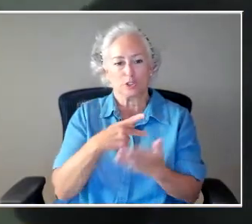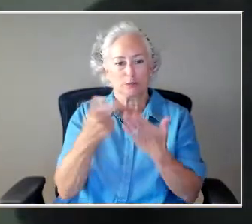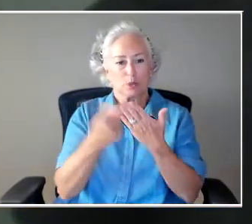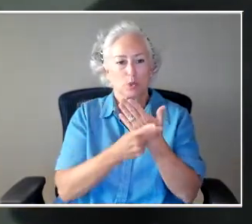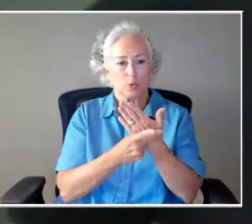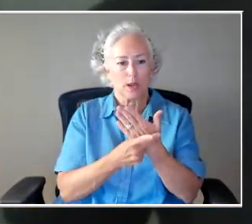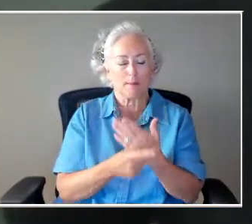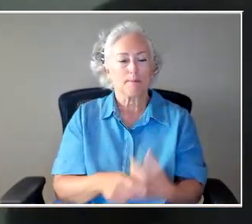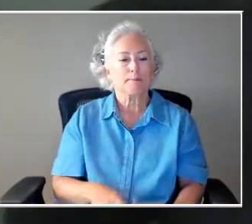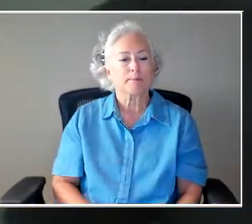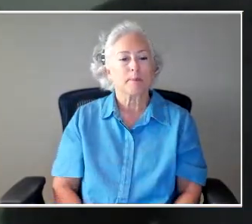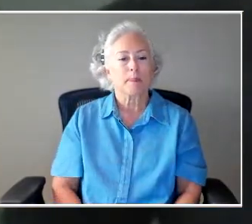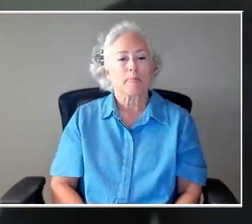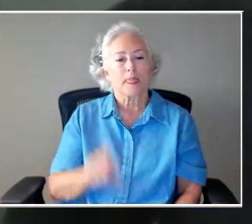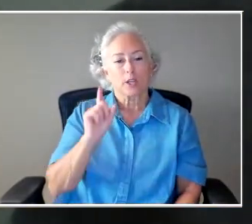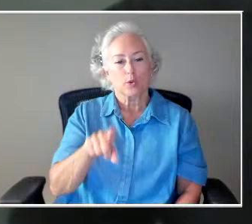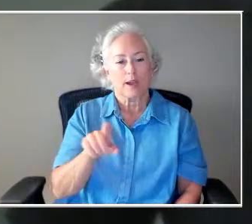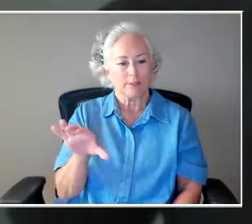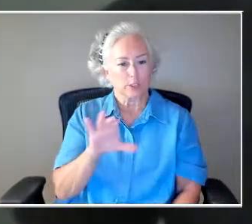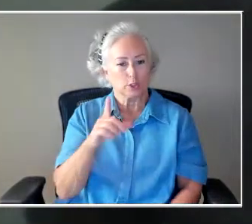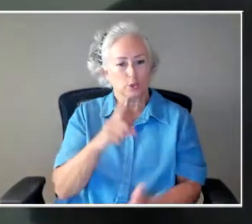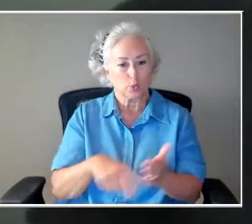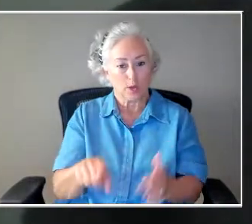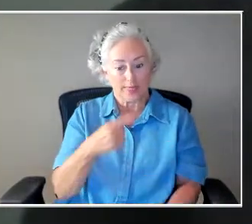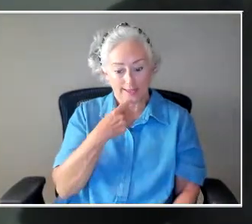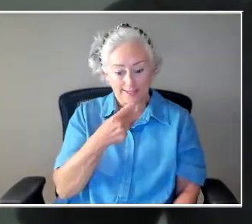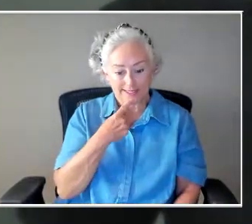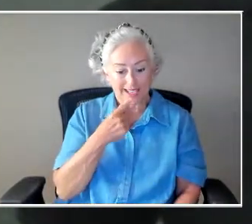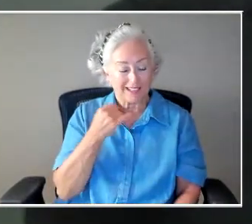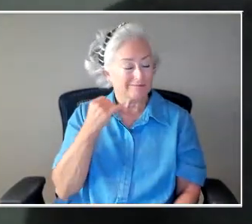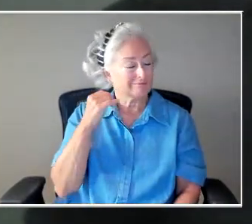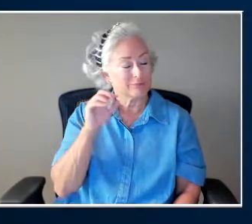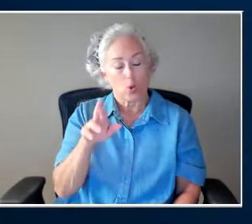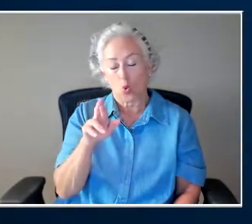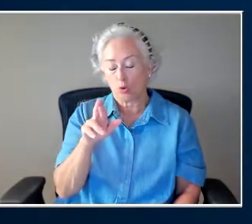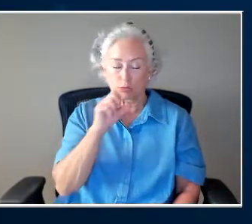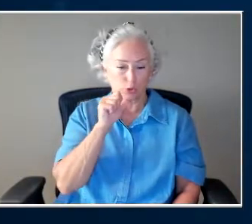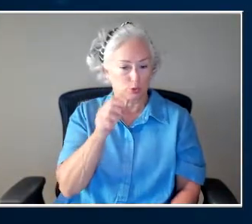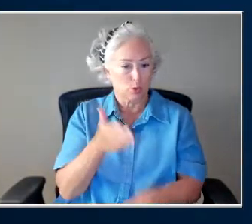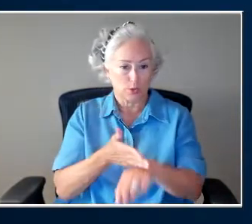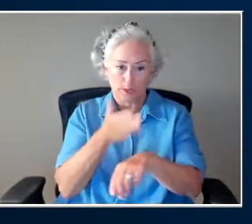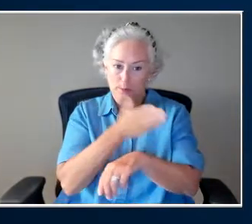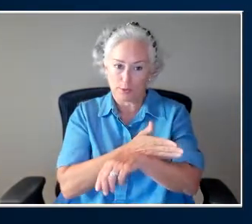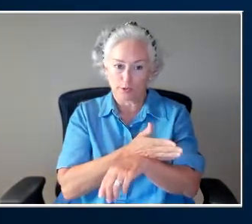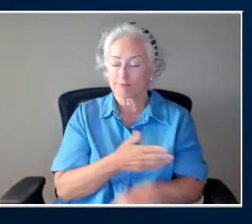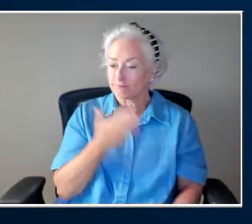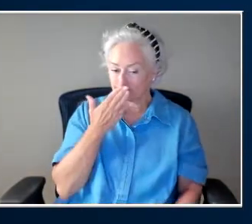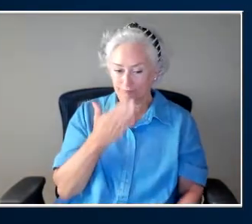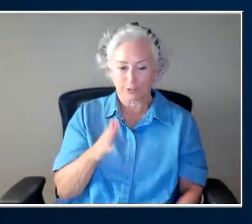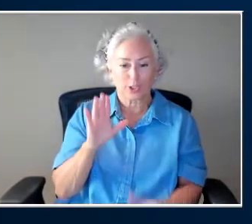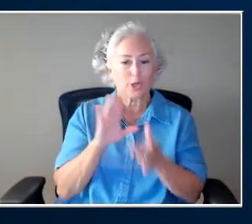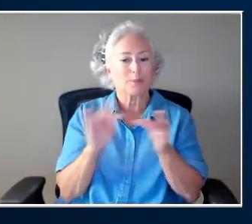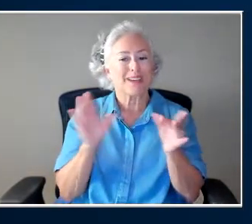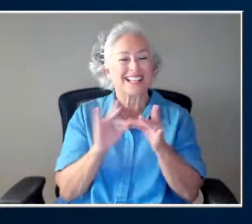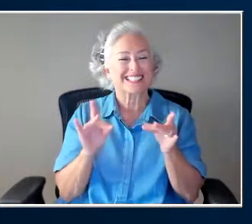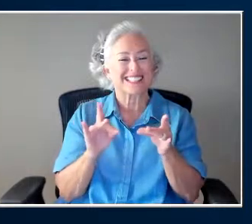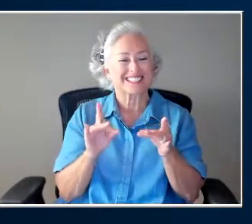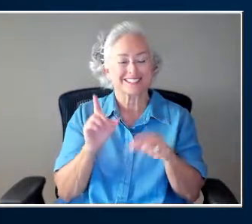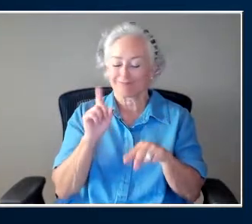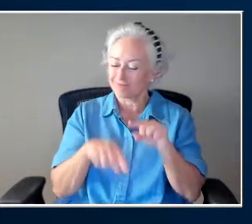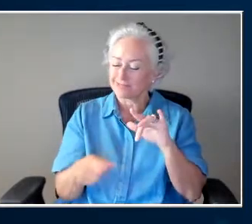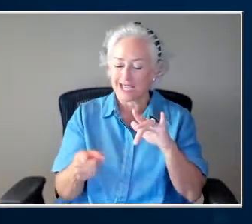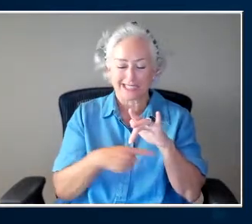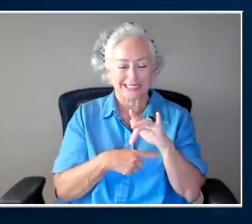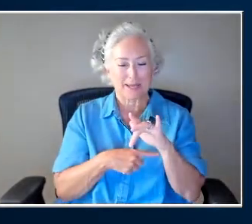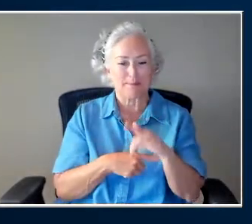You have to do what they tell you or it won't get better. It's a great message. Can't skip out. Can't skip it. Angela?